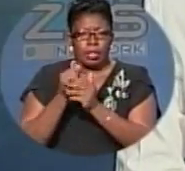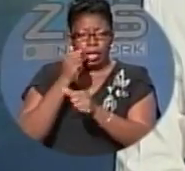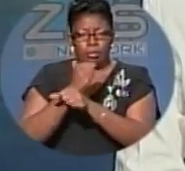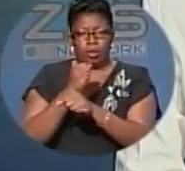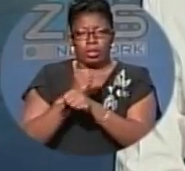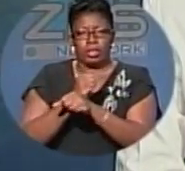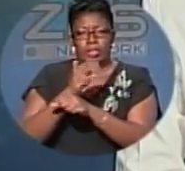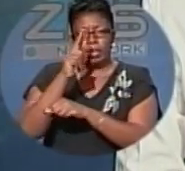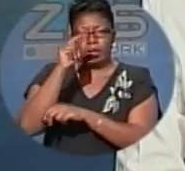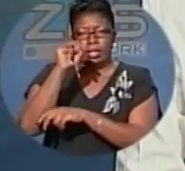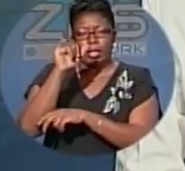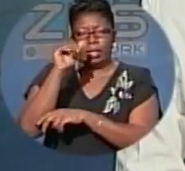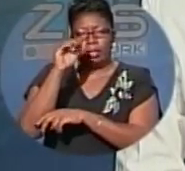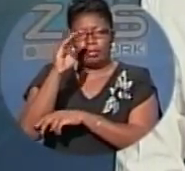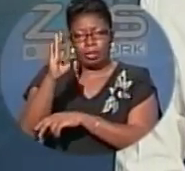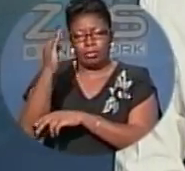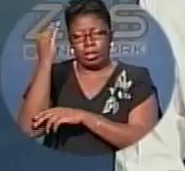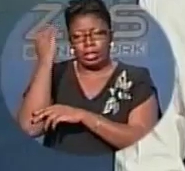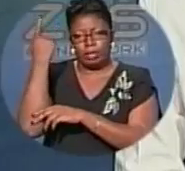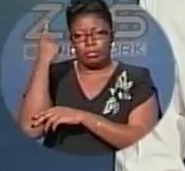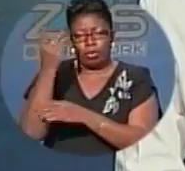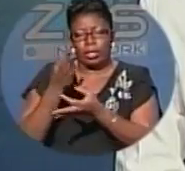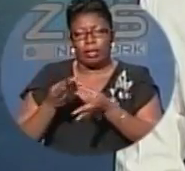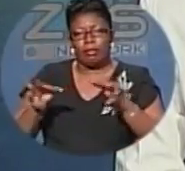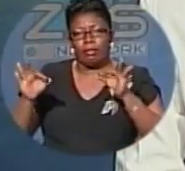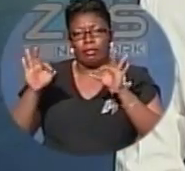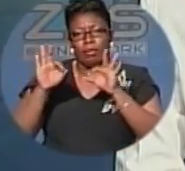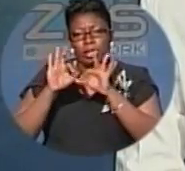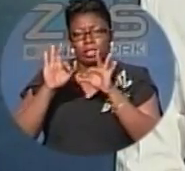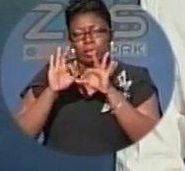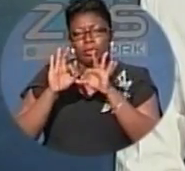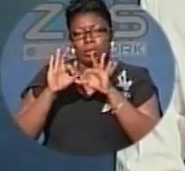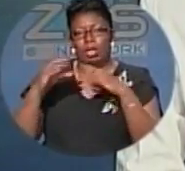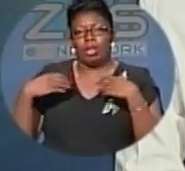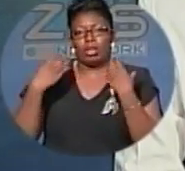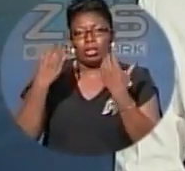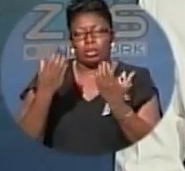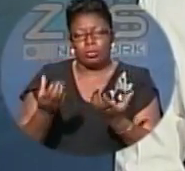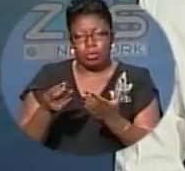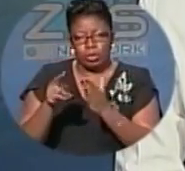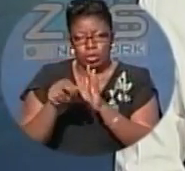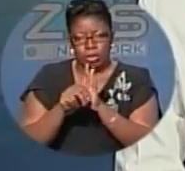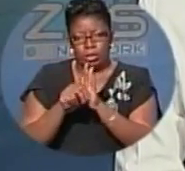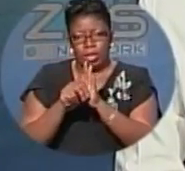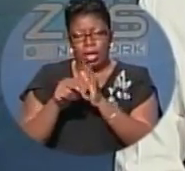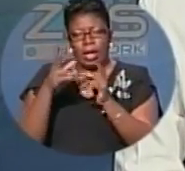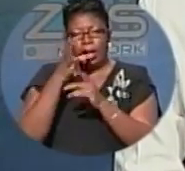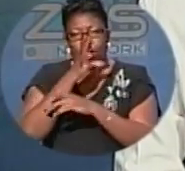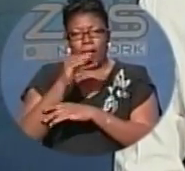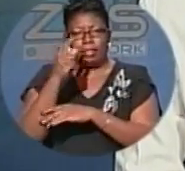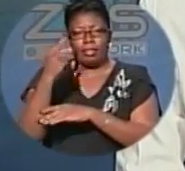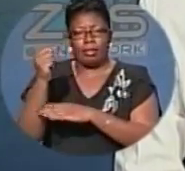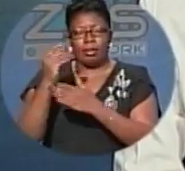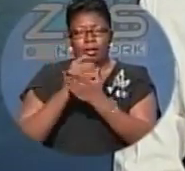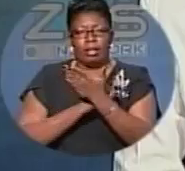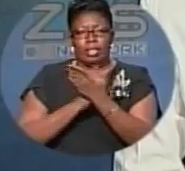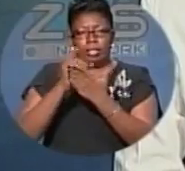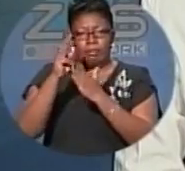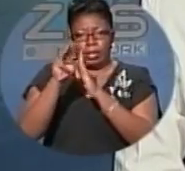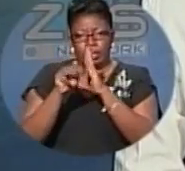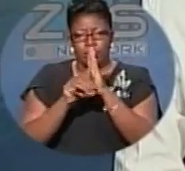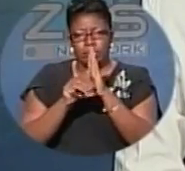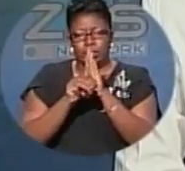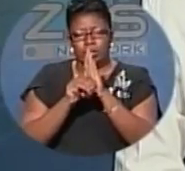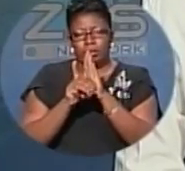National Insurance Board were recognized for their invaluable contributions to the successful growth and development of that government agency. The